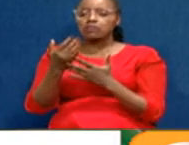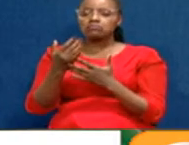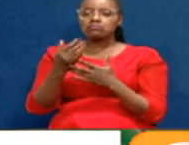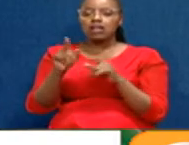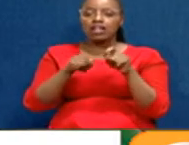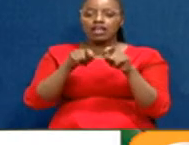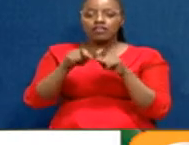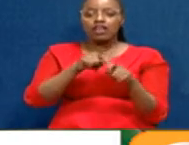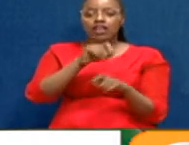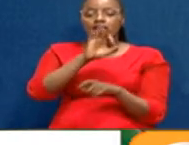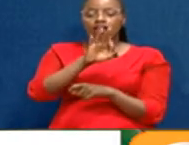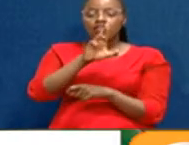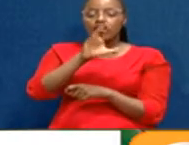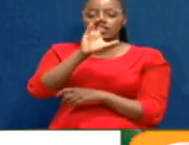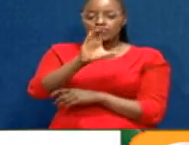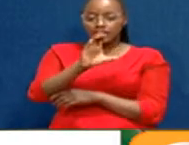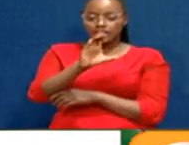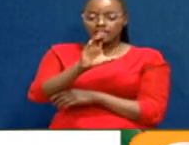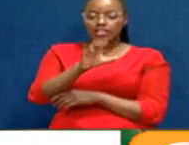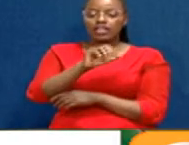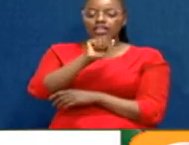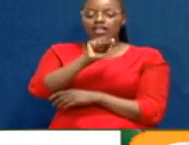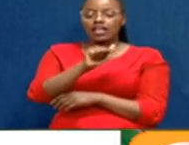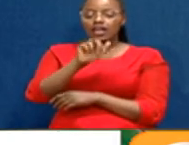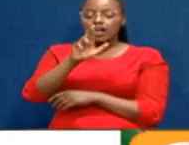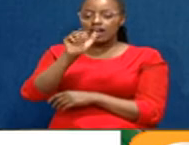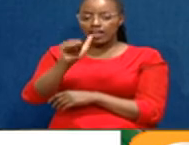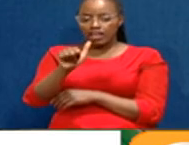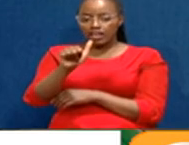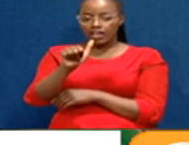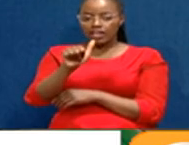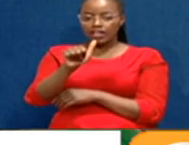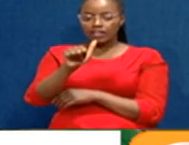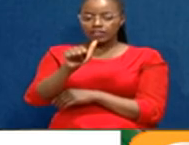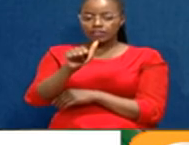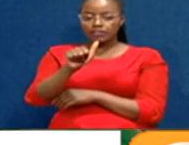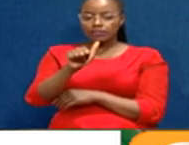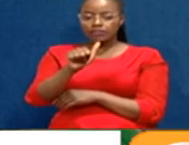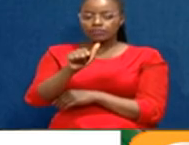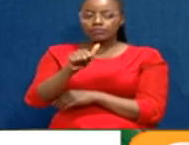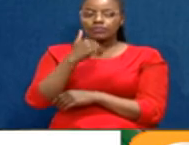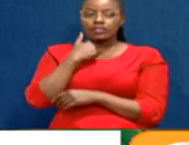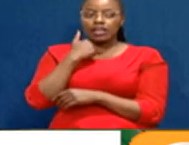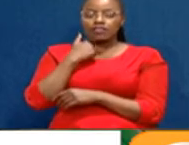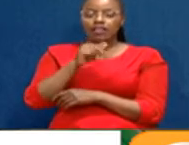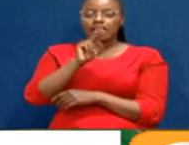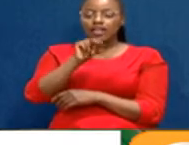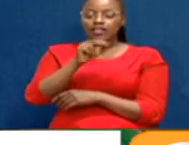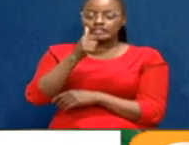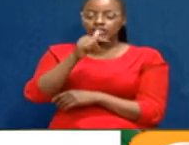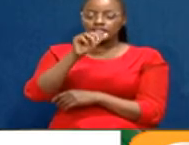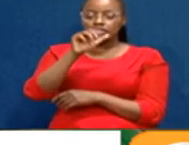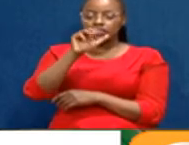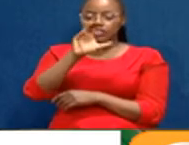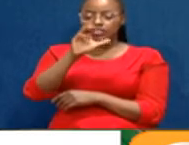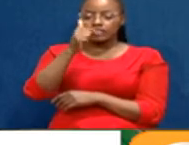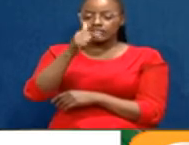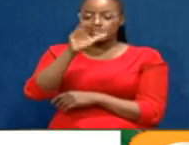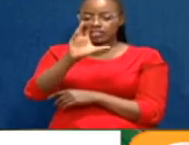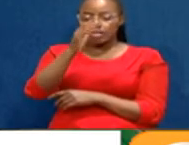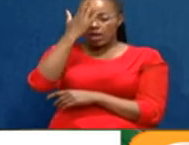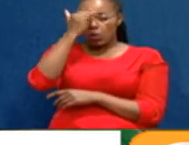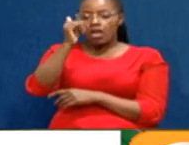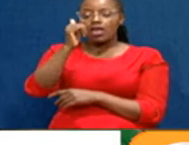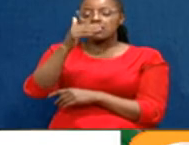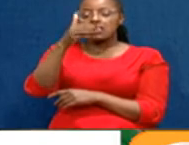bodies, that is the FRC, the ARA, you know, the NCTC, but in vain, because